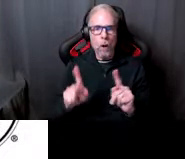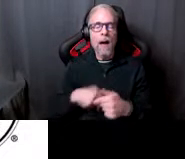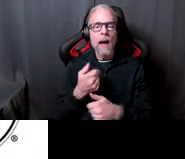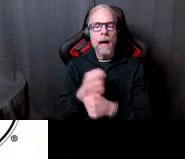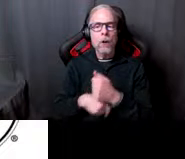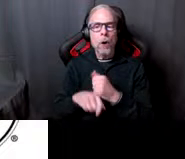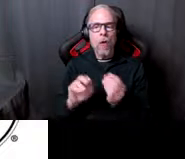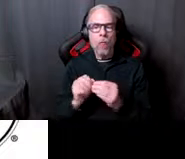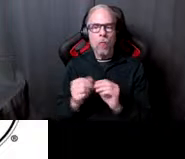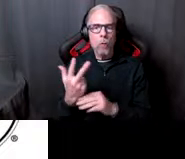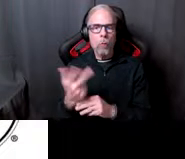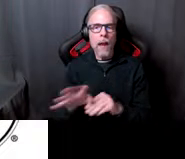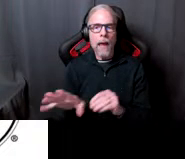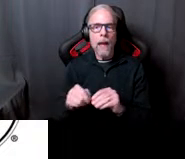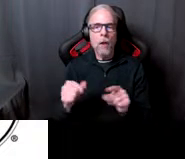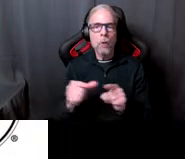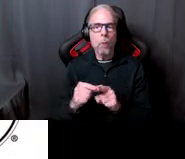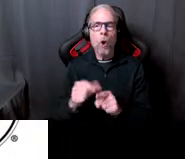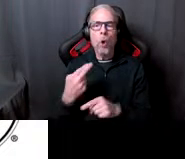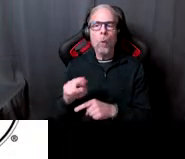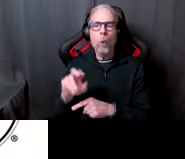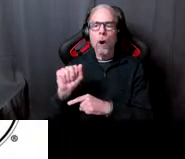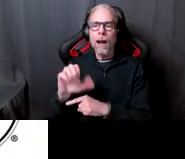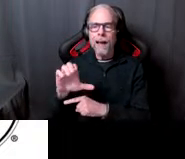added the word or accelerated.